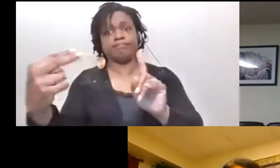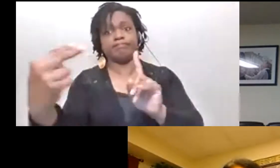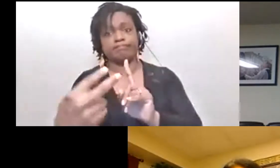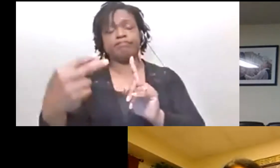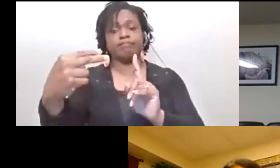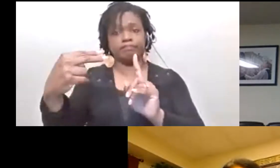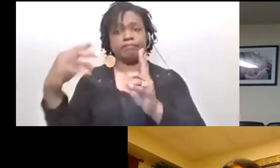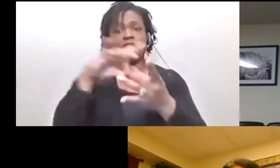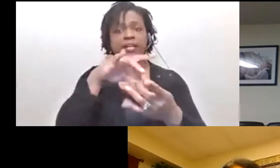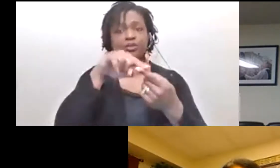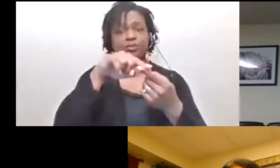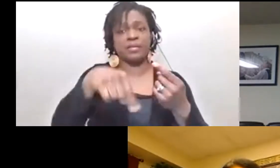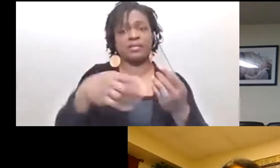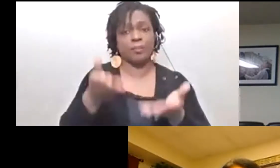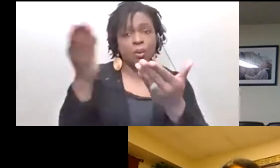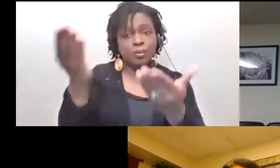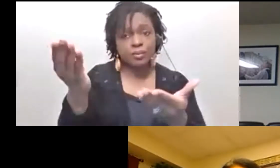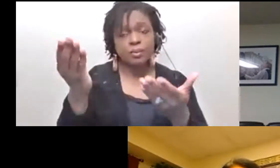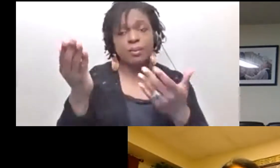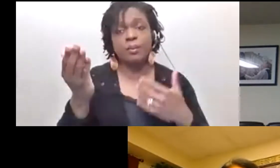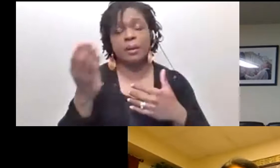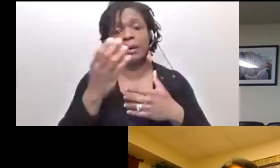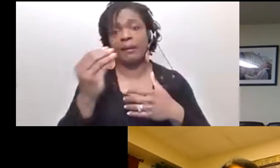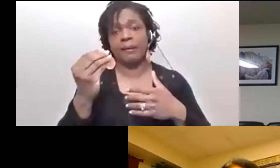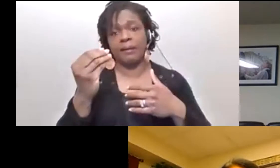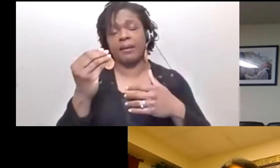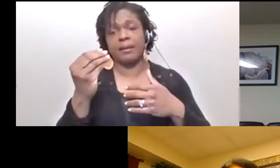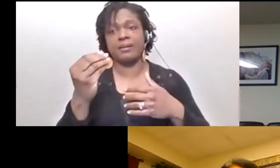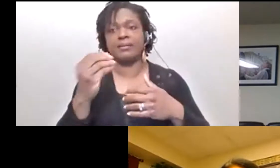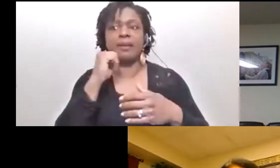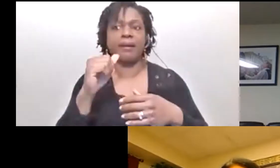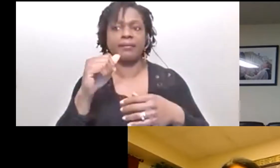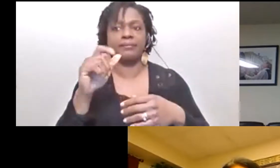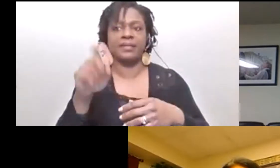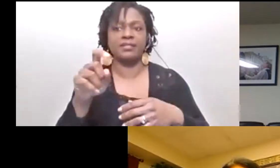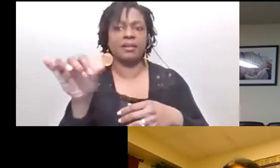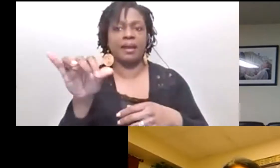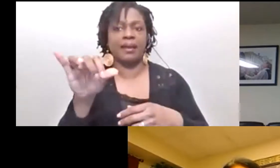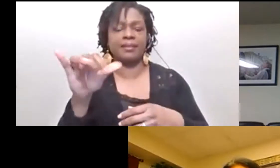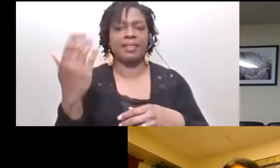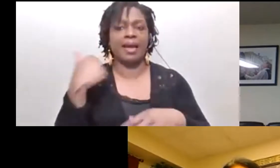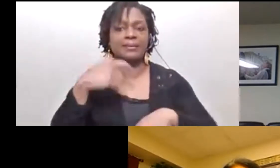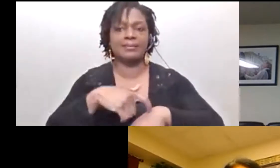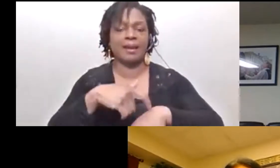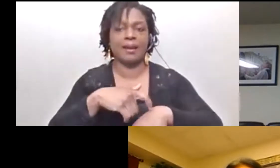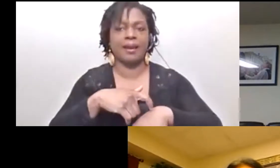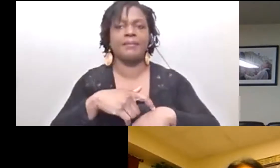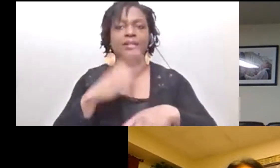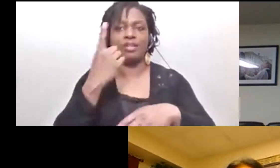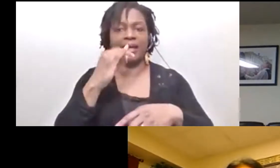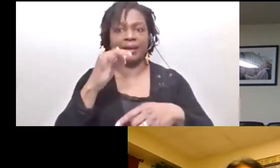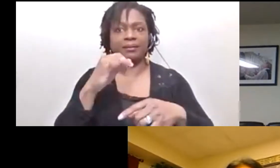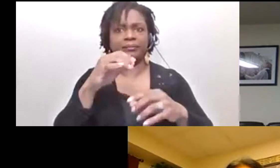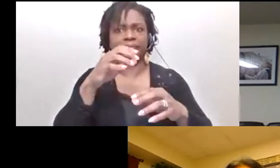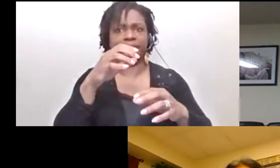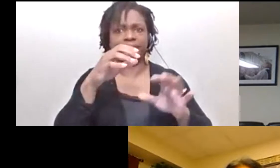proposal. And not unlike necessarily the last one we discussed, there seems to be multiple divisions and